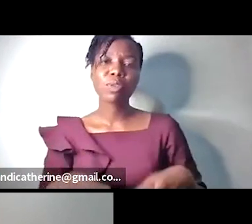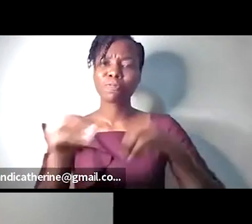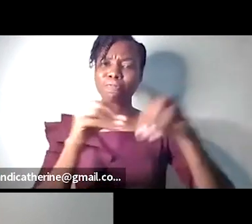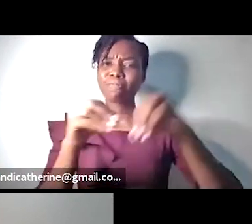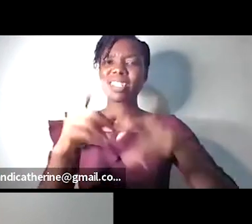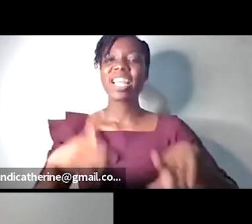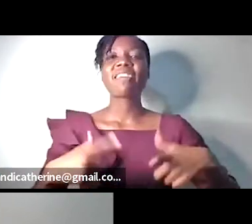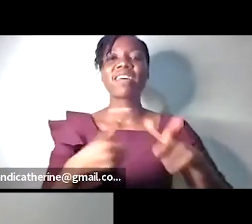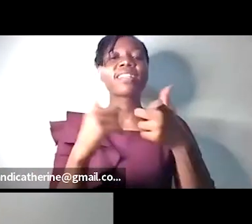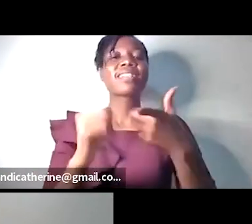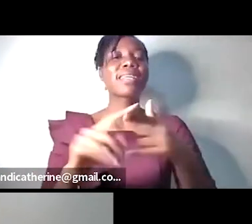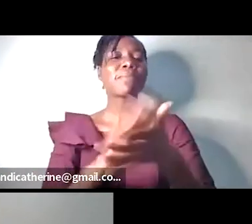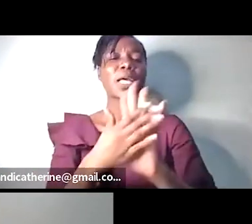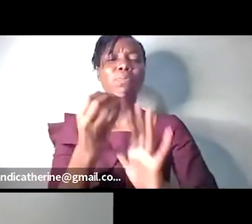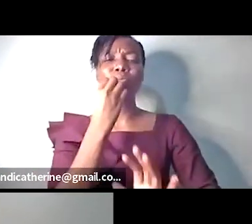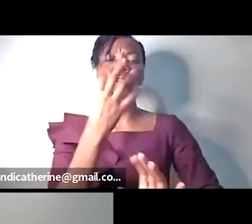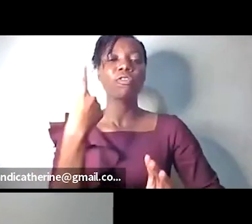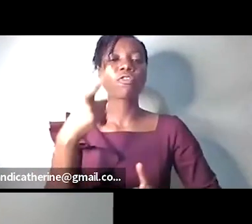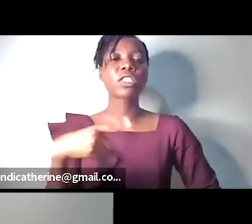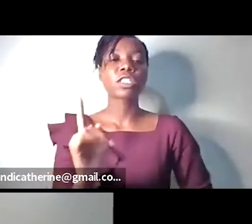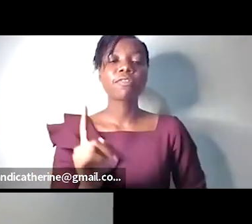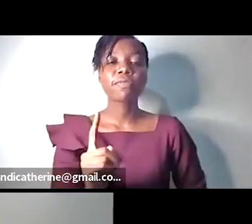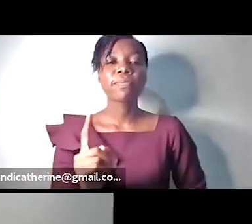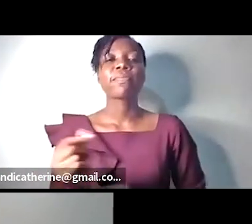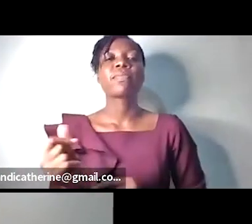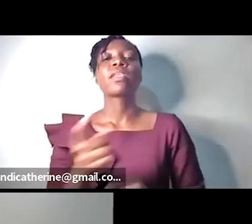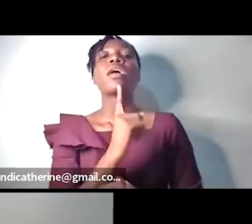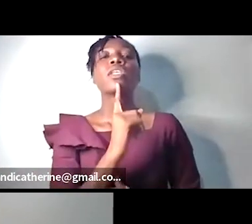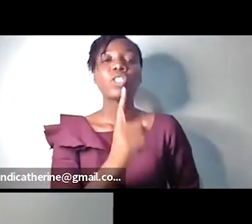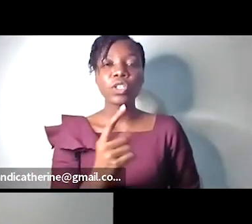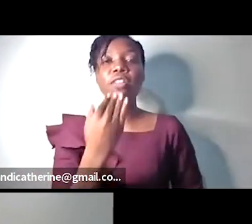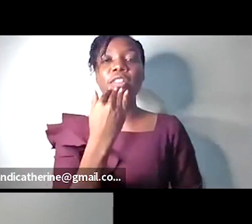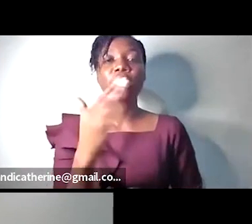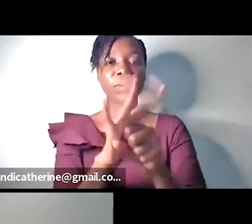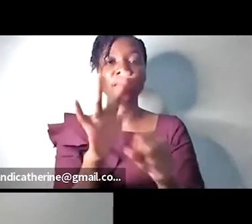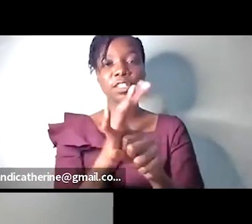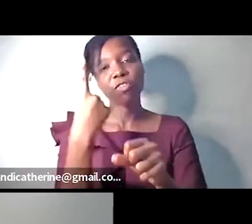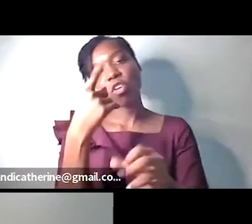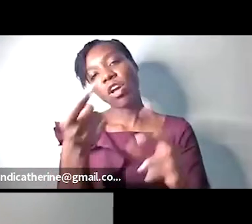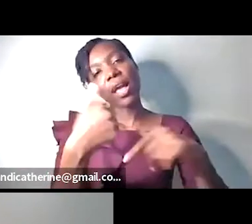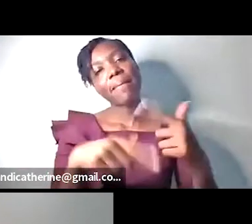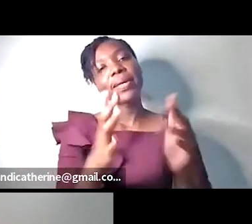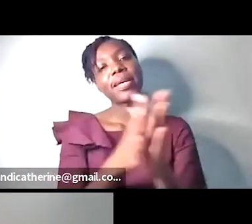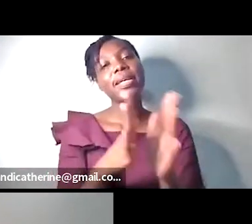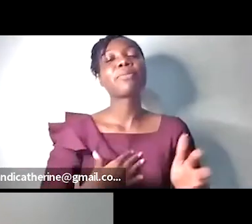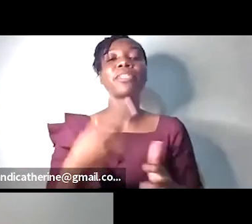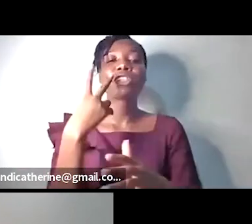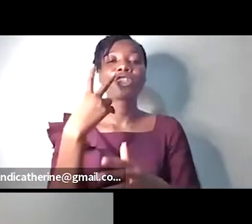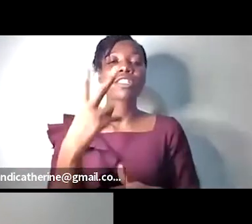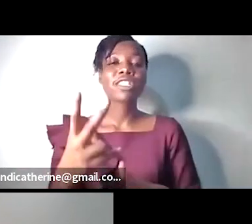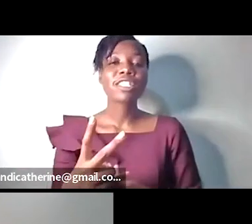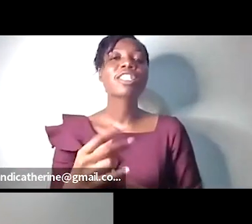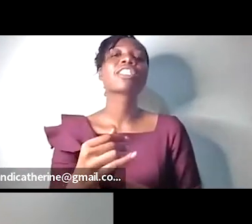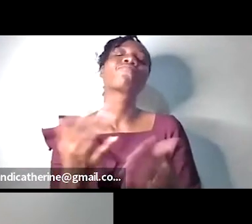best version of themselves. And so I thank you for coming in, and I look forward for the